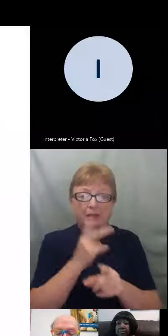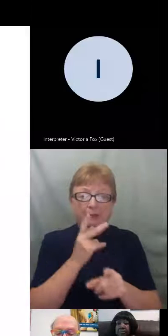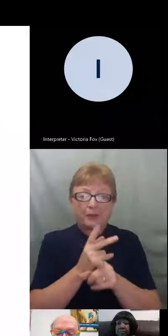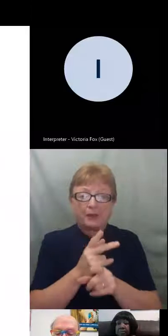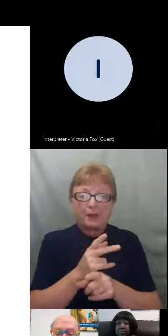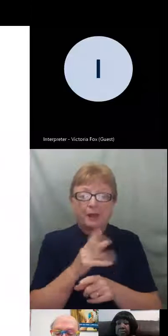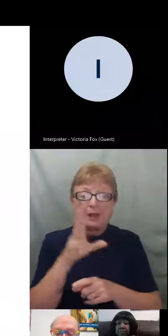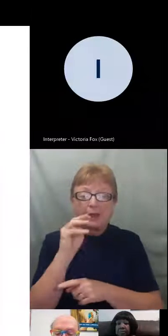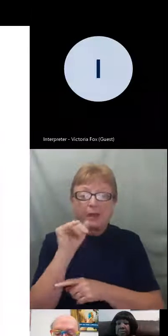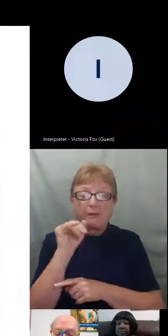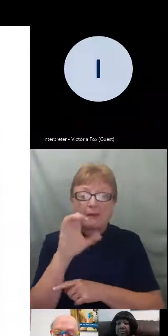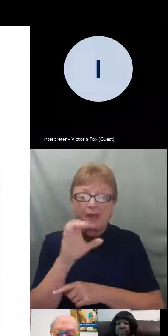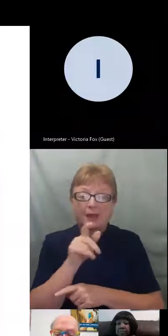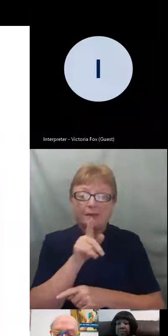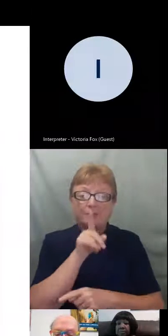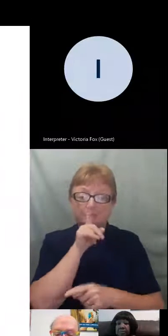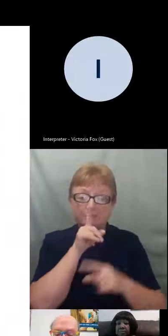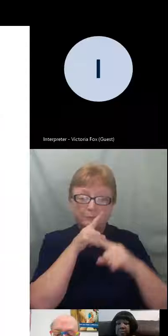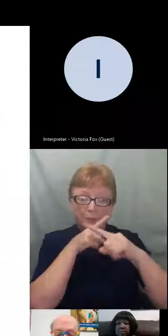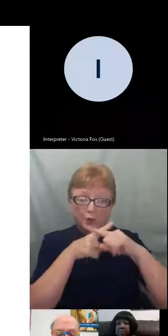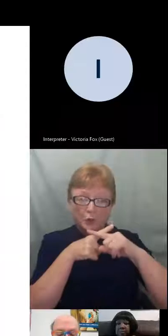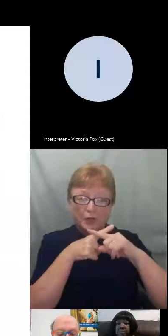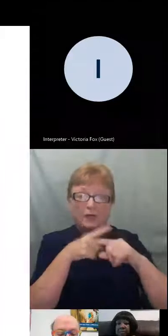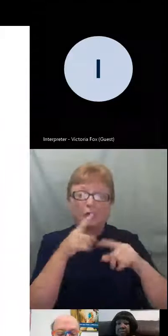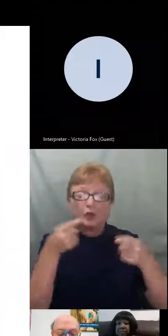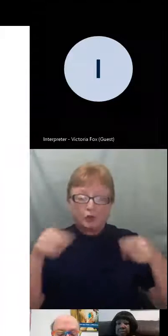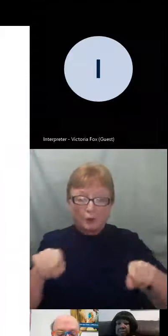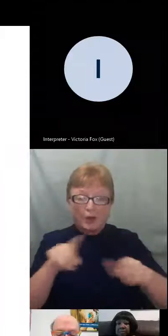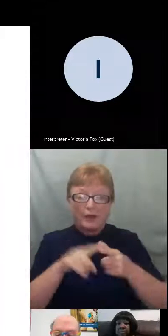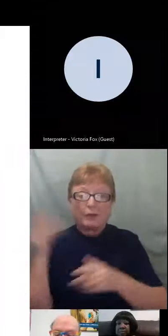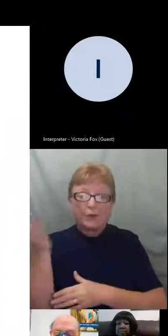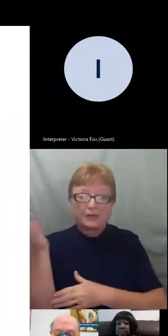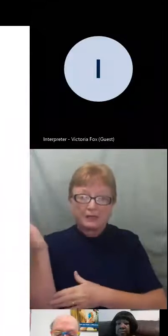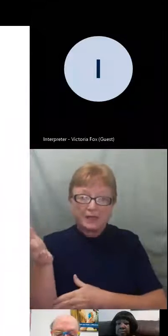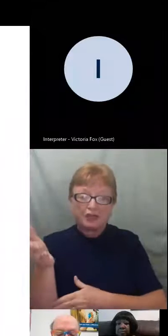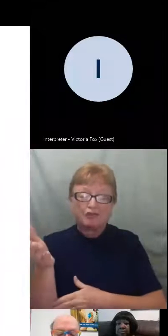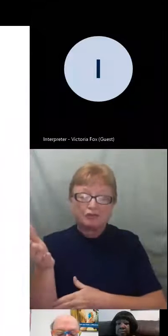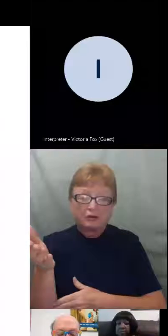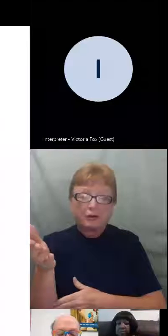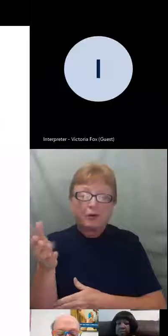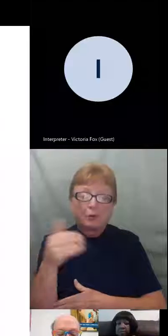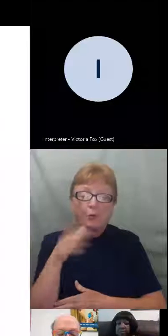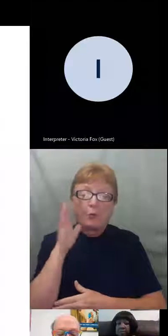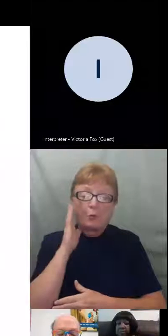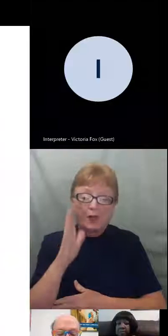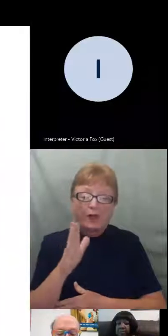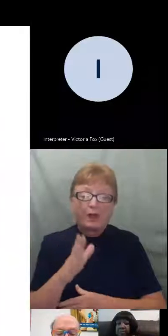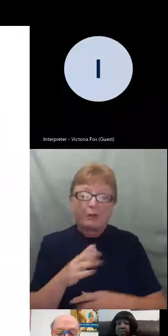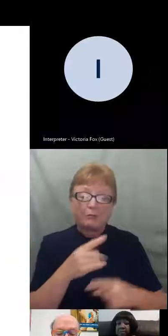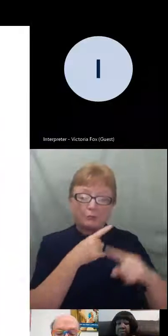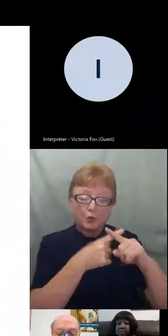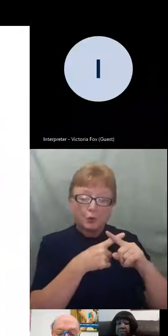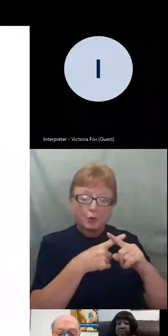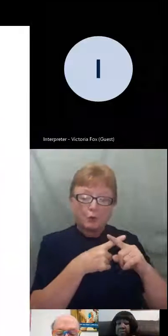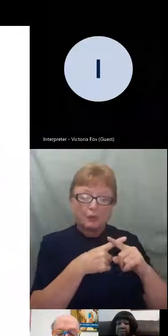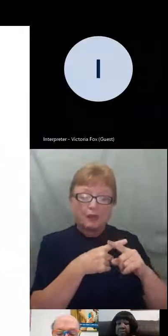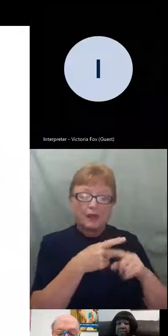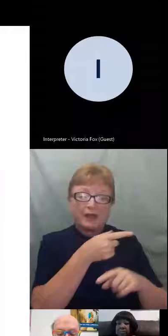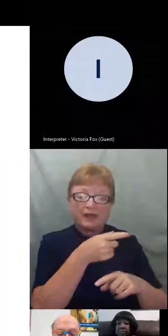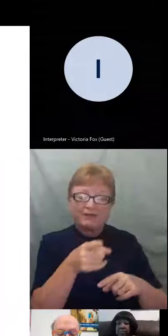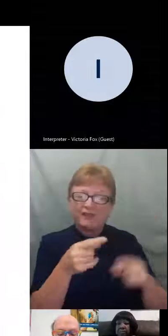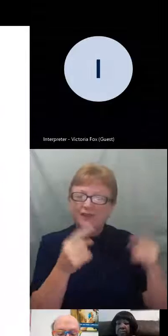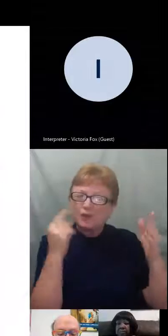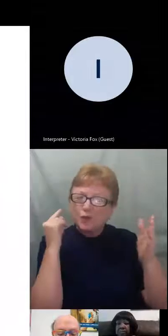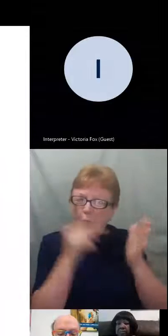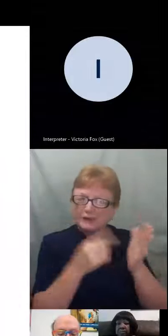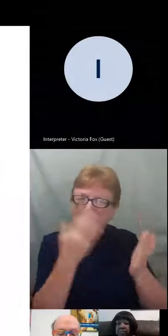muted during the presentation. Just so you are aware, we will be muting participants that have noticeable noise coming in